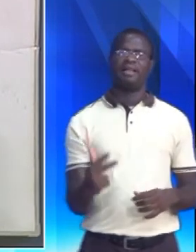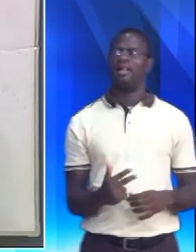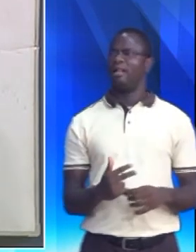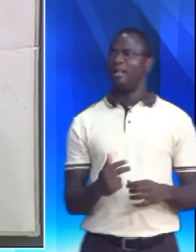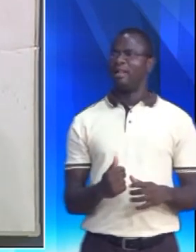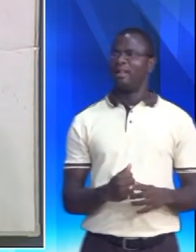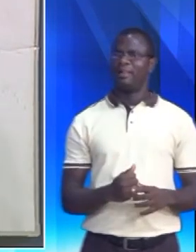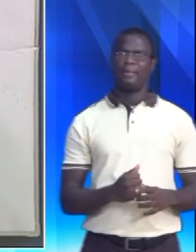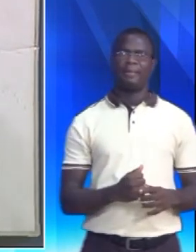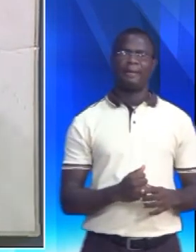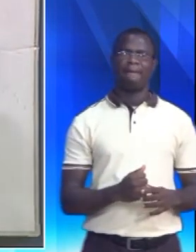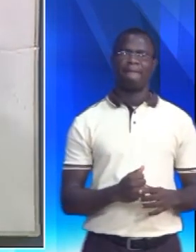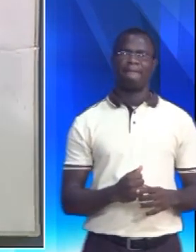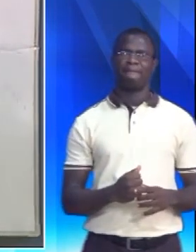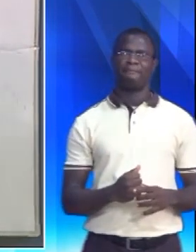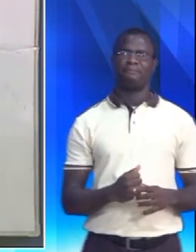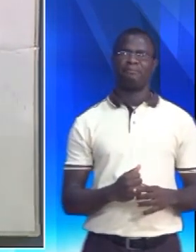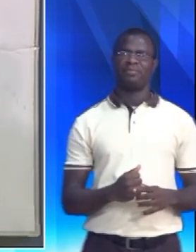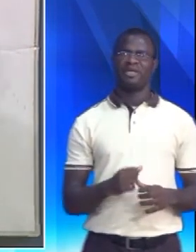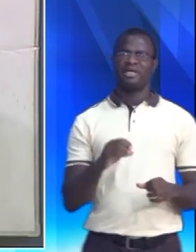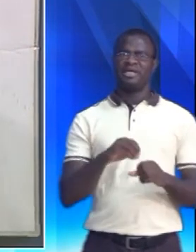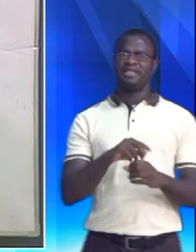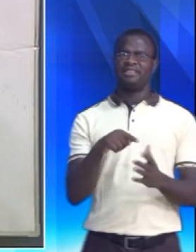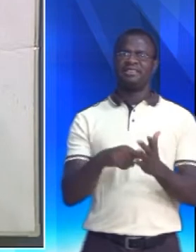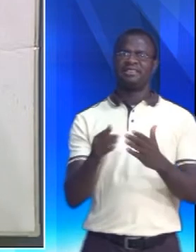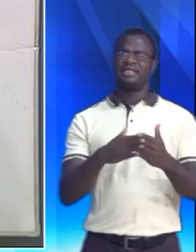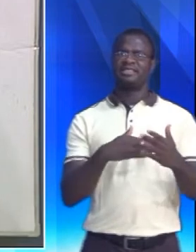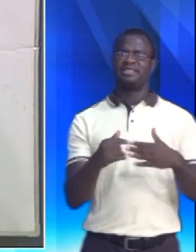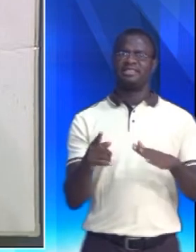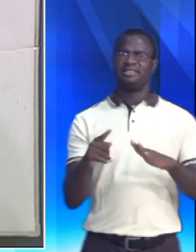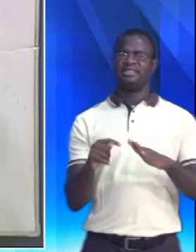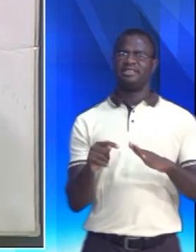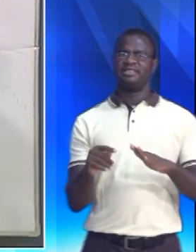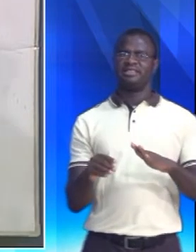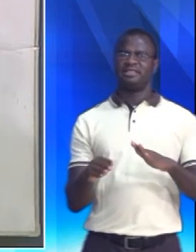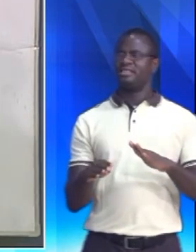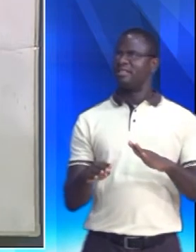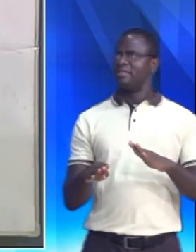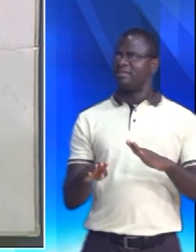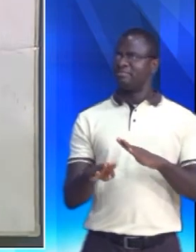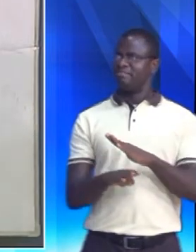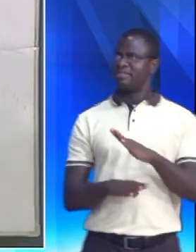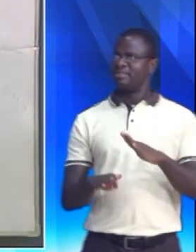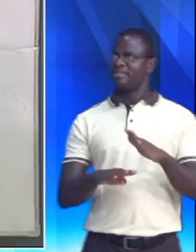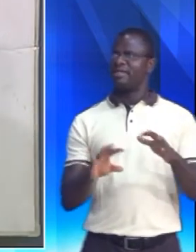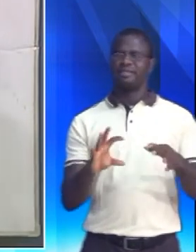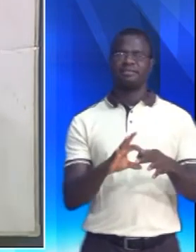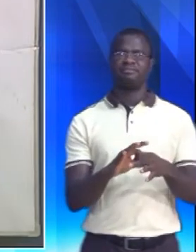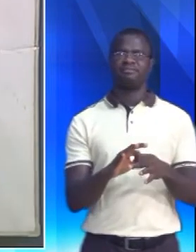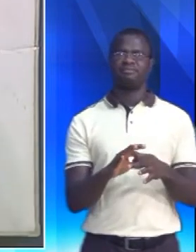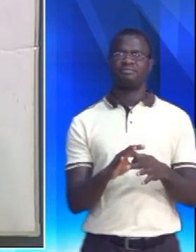the bases are attached to different coefficients. What we mean by coefficients are